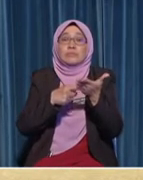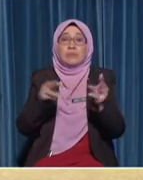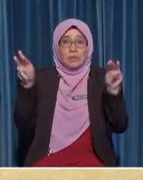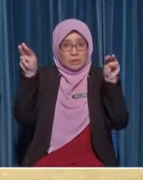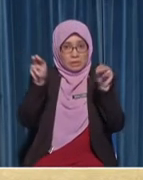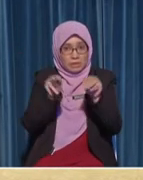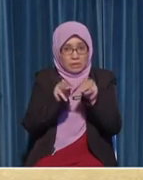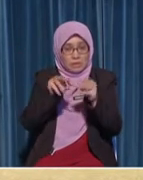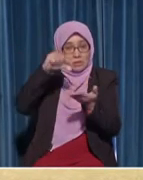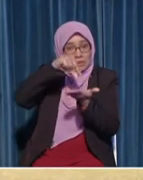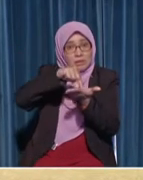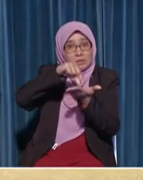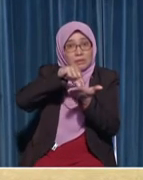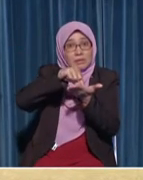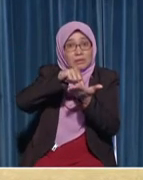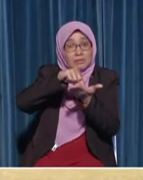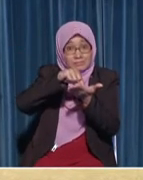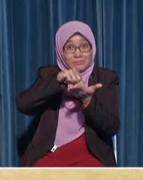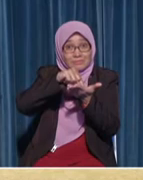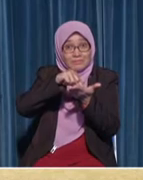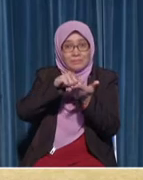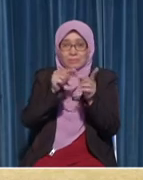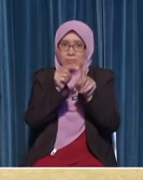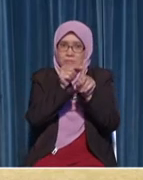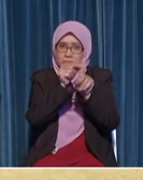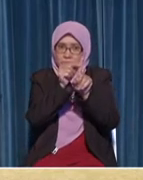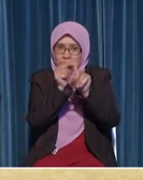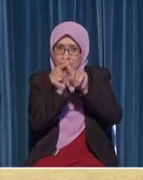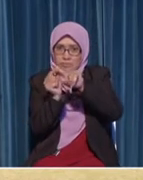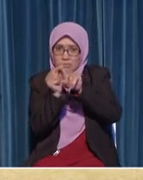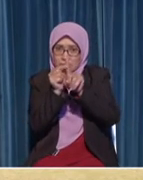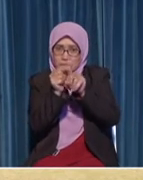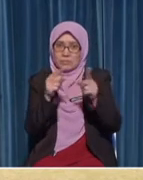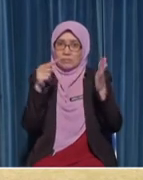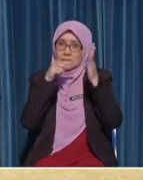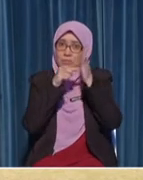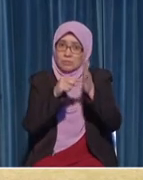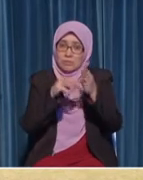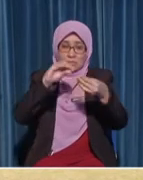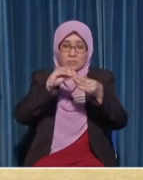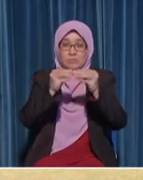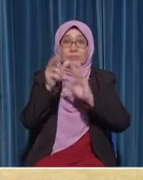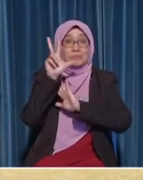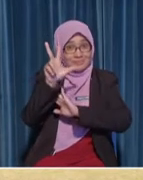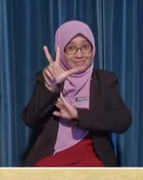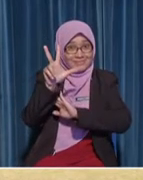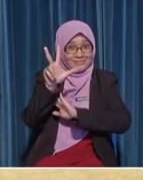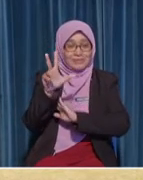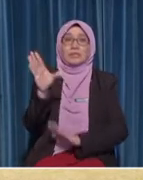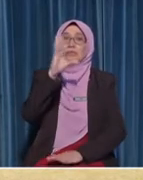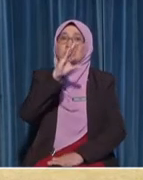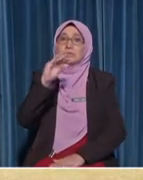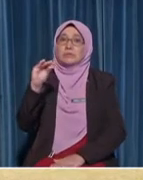of the chicken? The needle is pointing at number 3 and